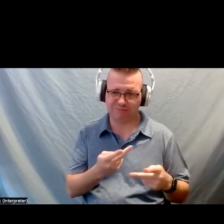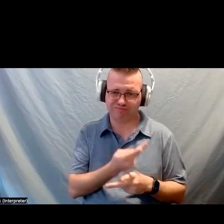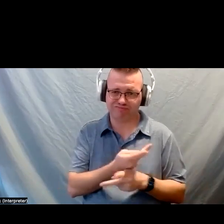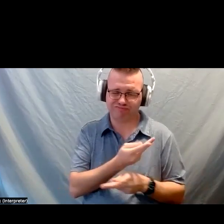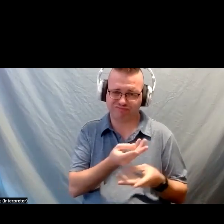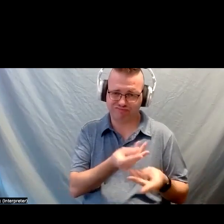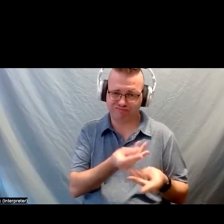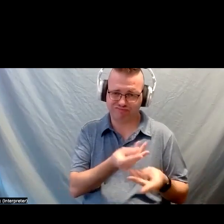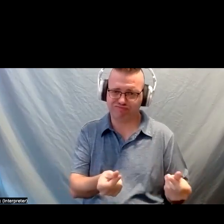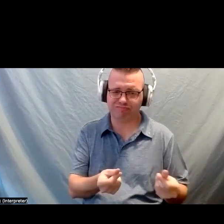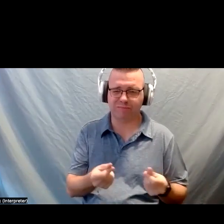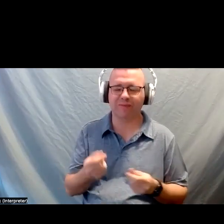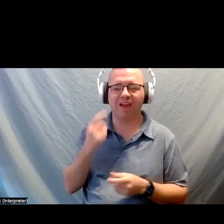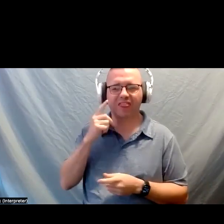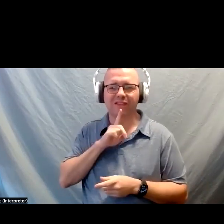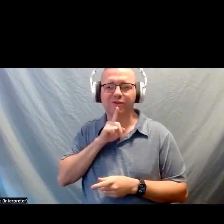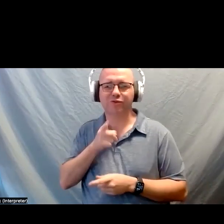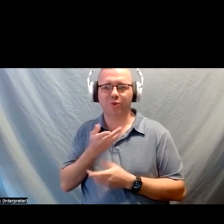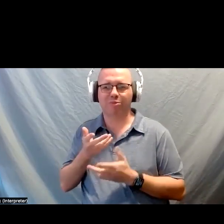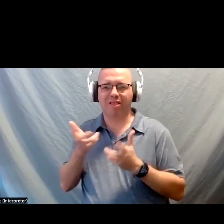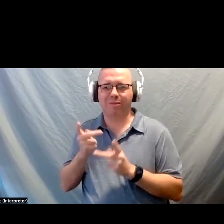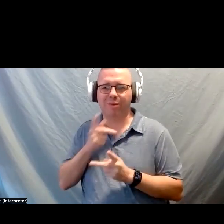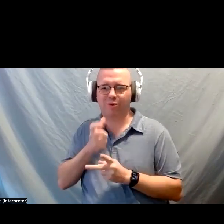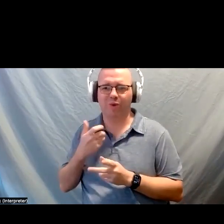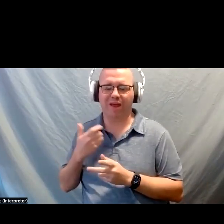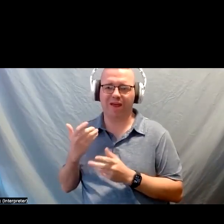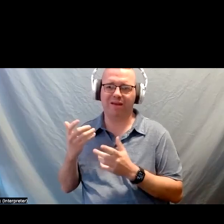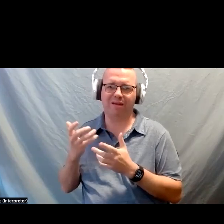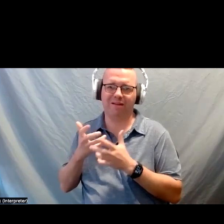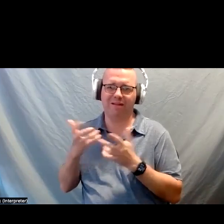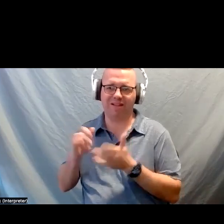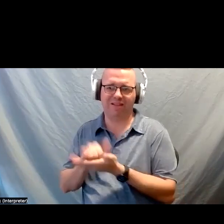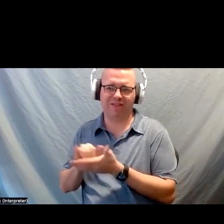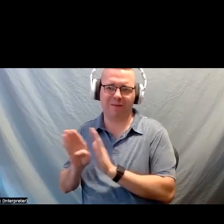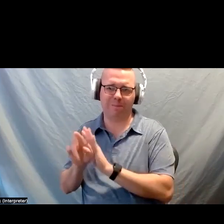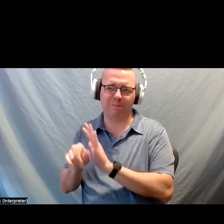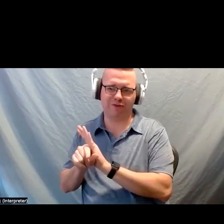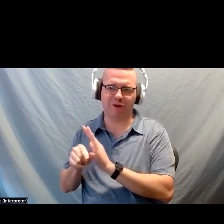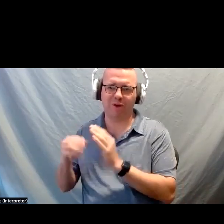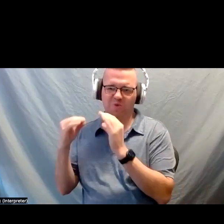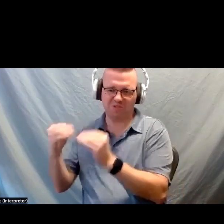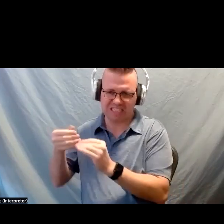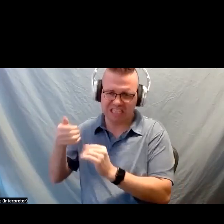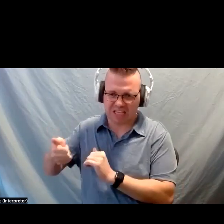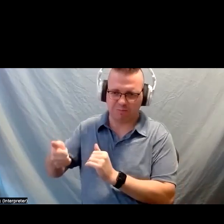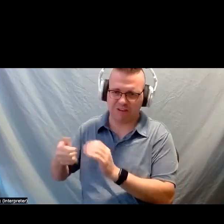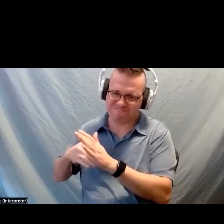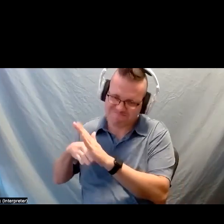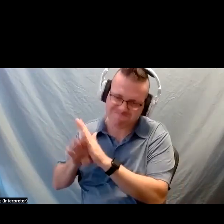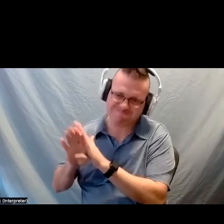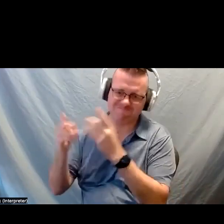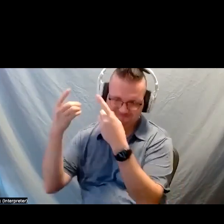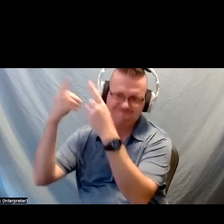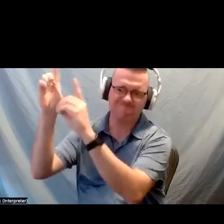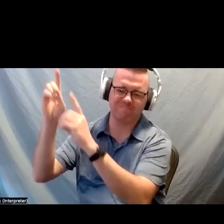many people who come from backgrounds, especially who are largely self-taught. Jo was completely failed